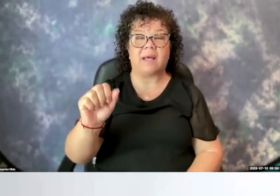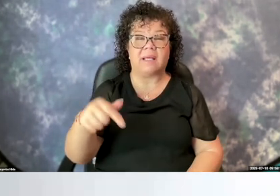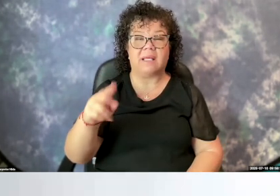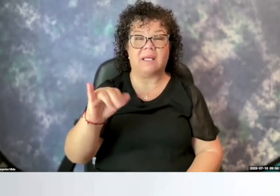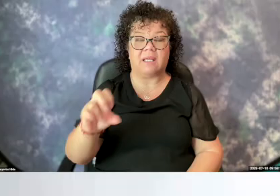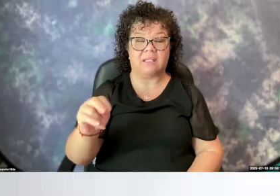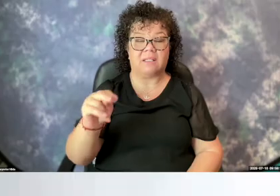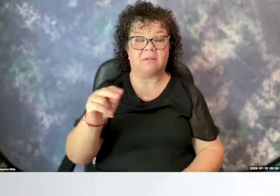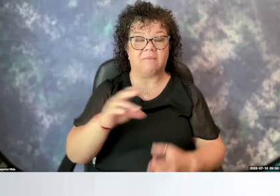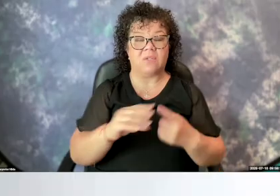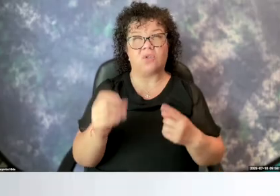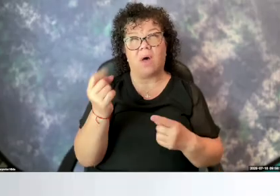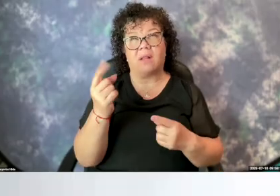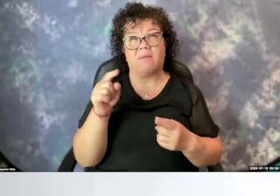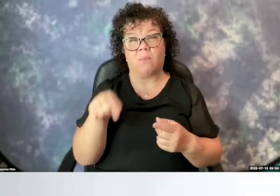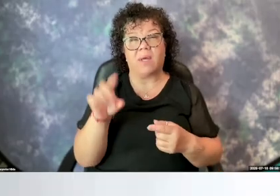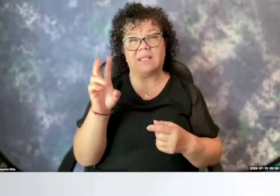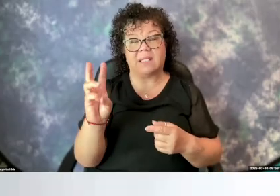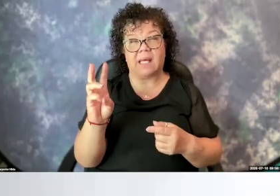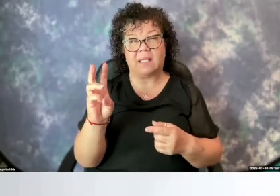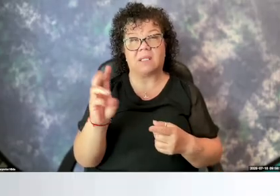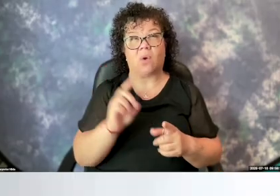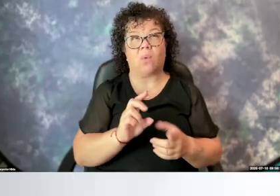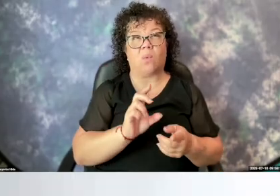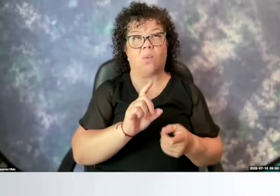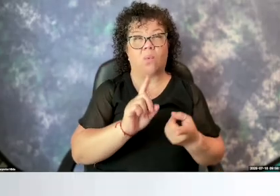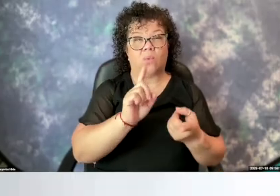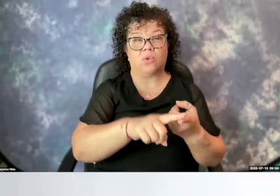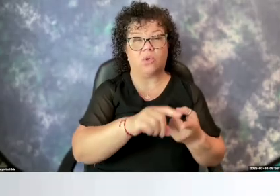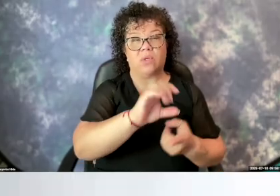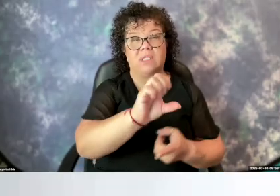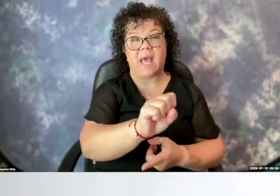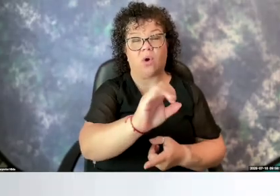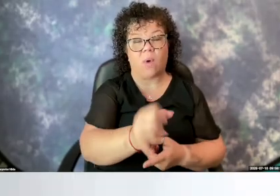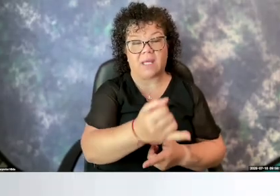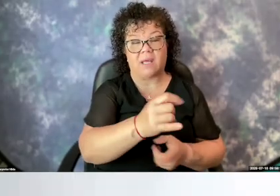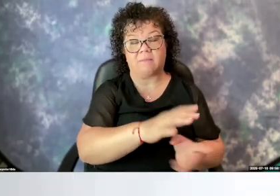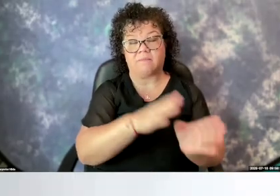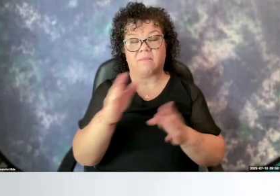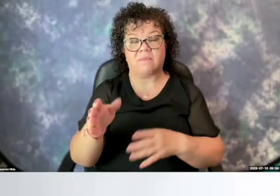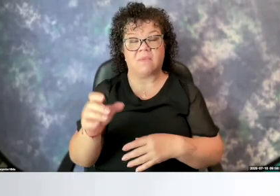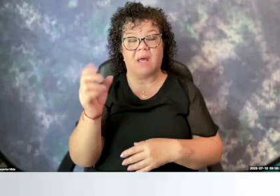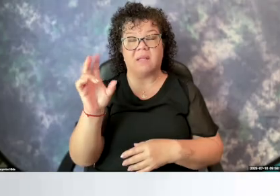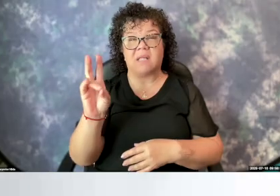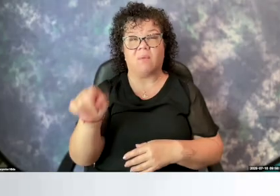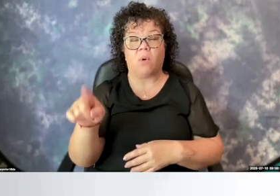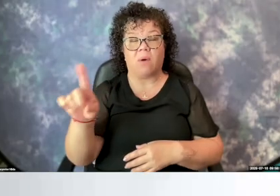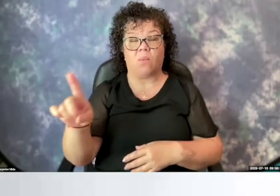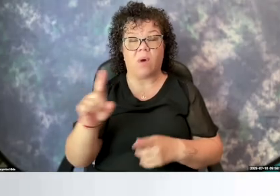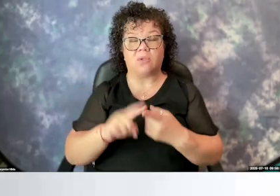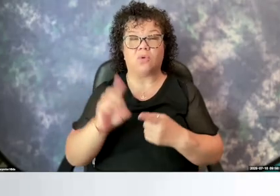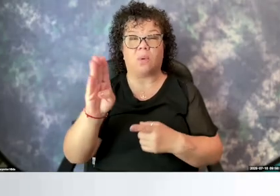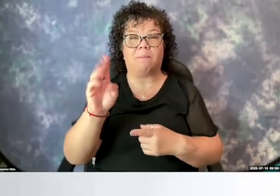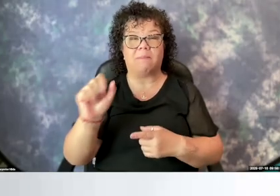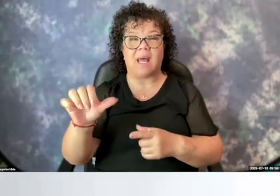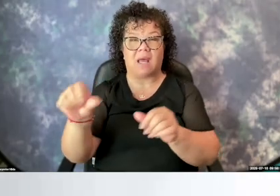program. So 11.6 million went to San Joaquin and 7.1 go to Bay Area. And we are currently working